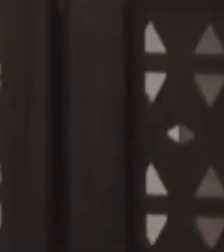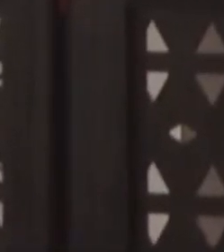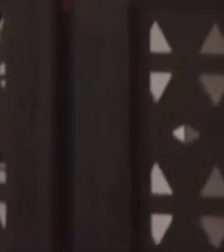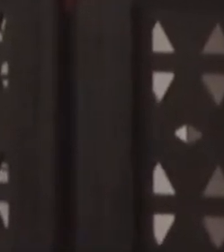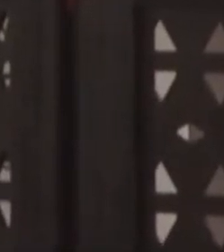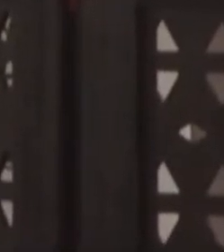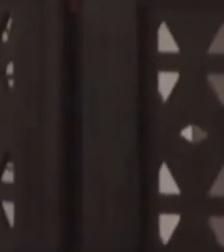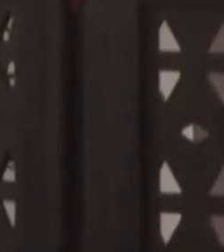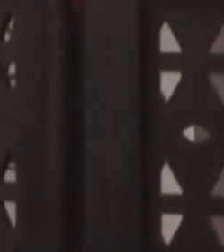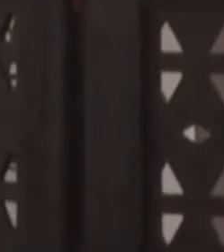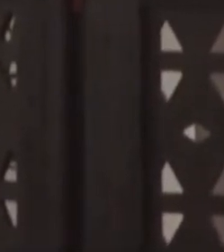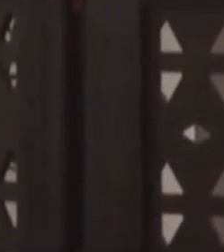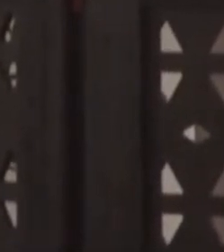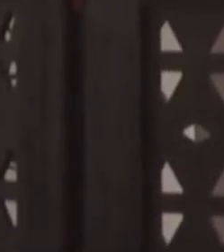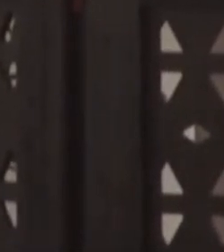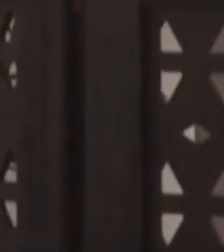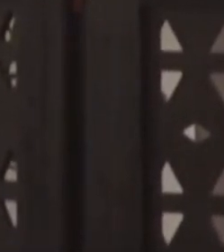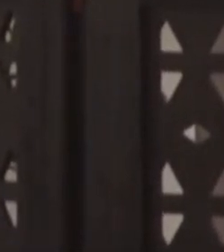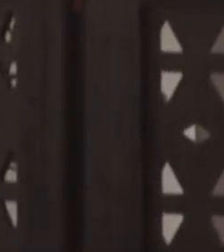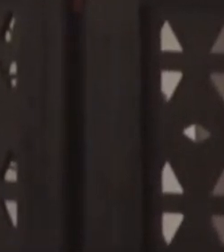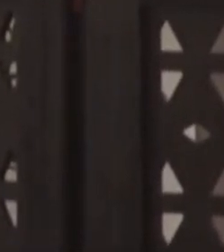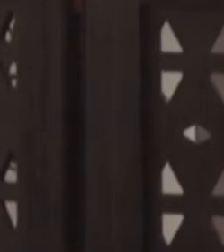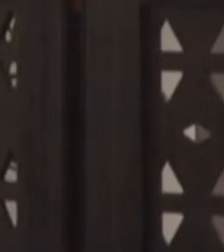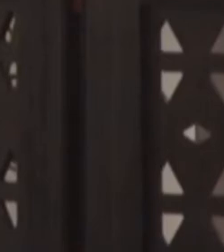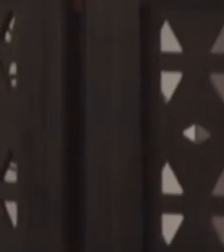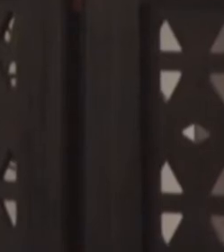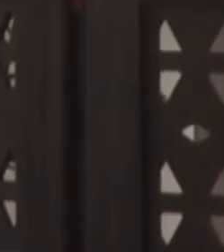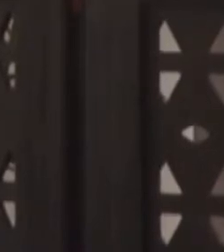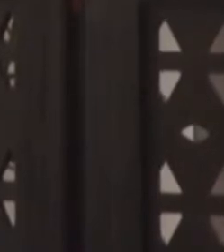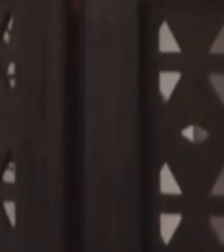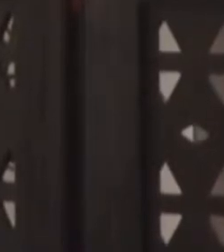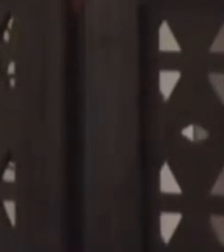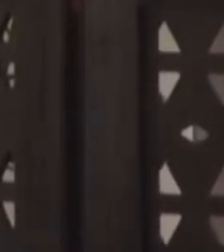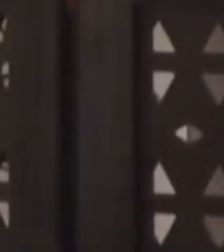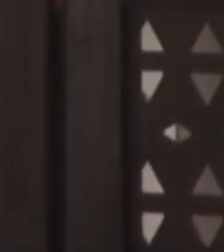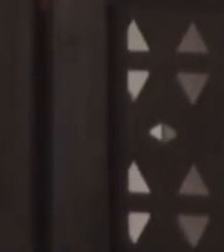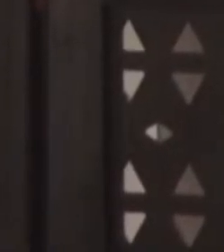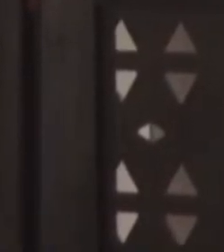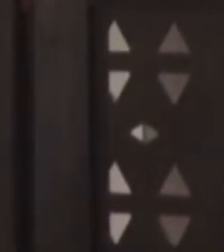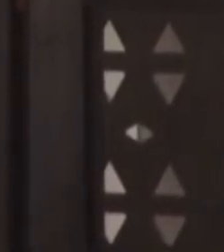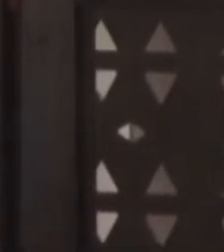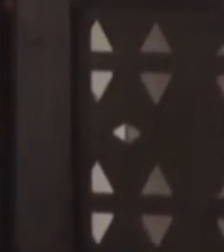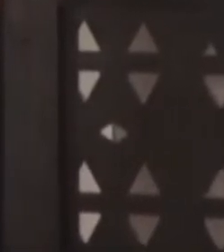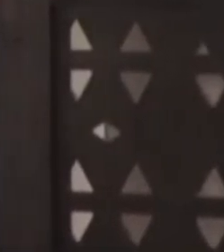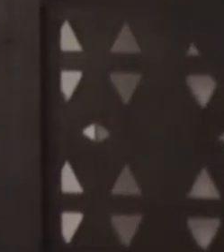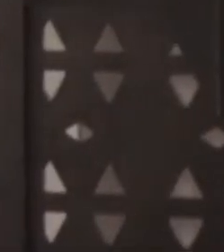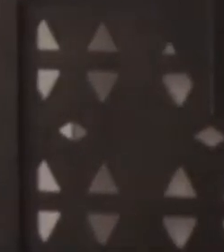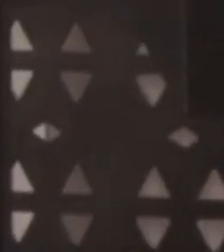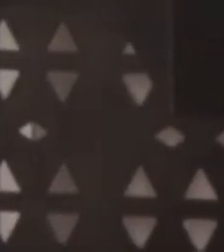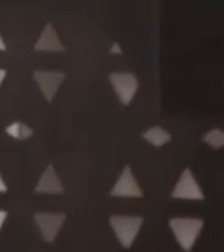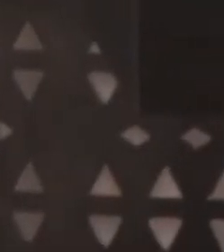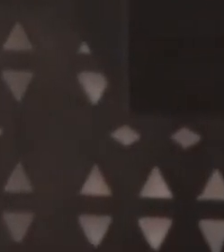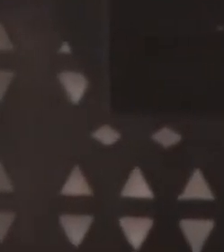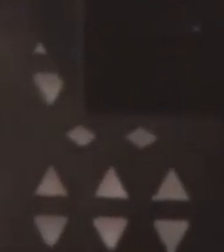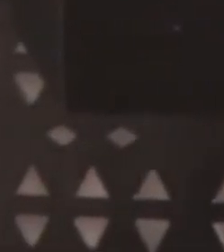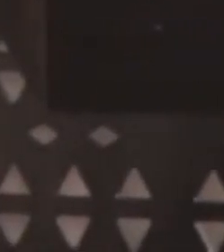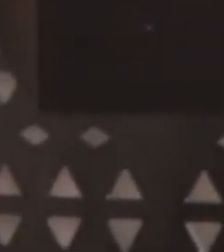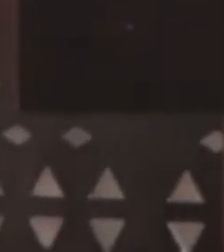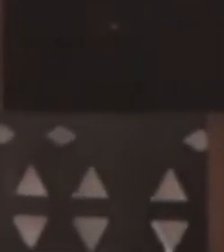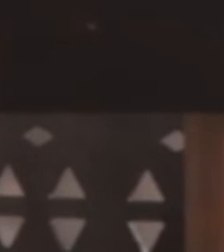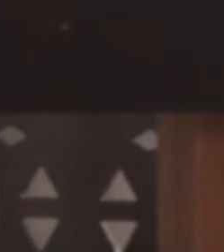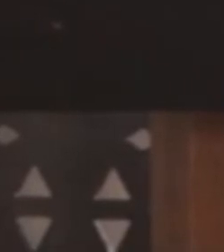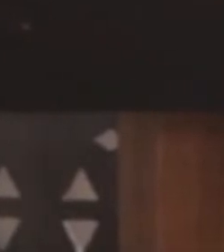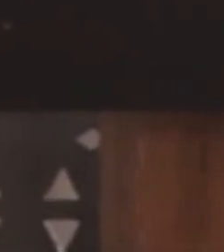their women in decision making at family level in terms of finance matters, and this has also